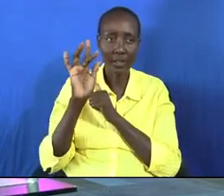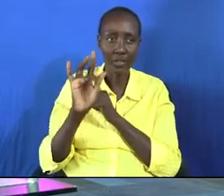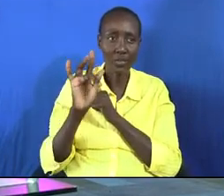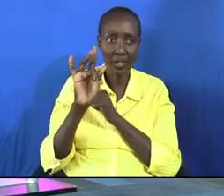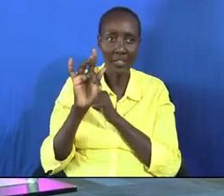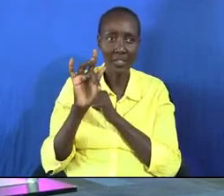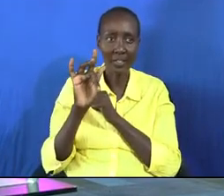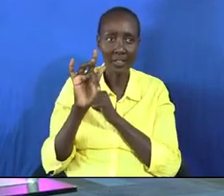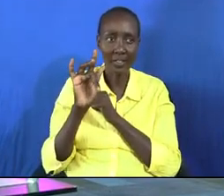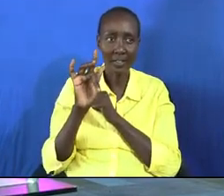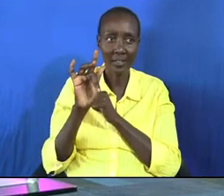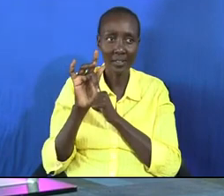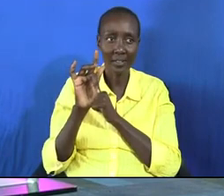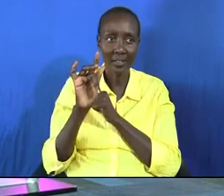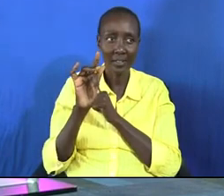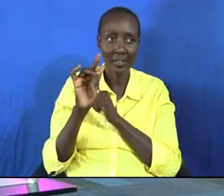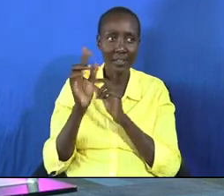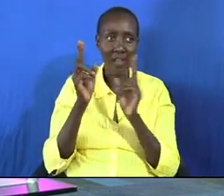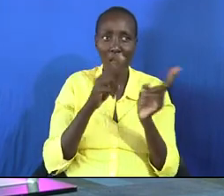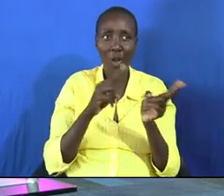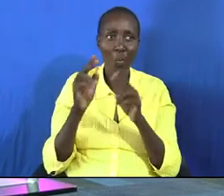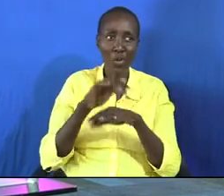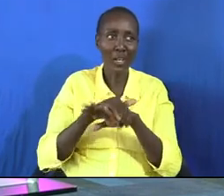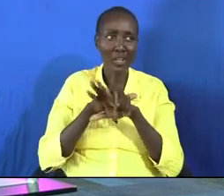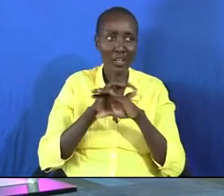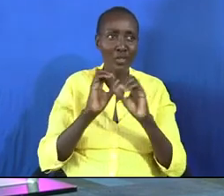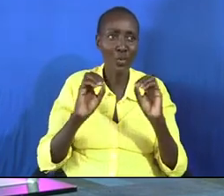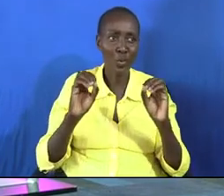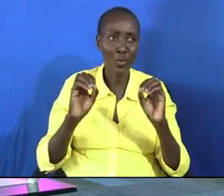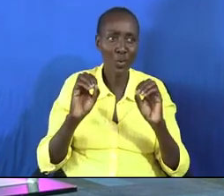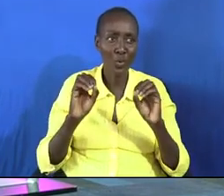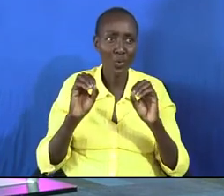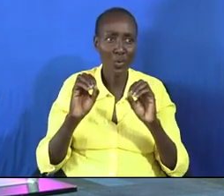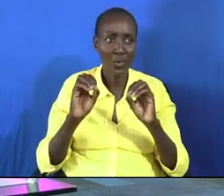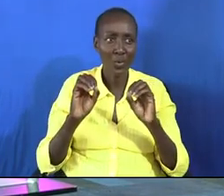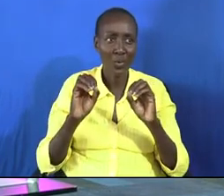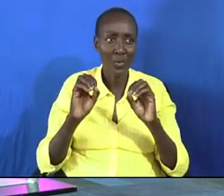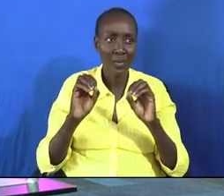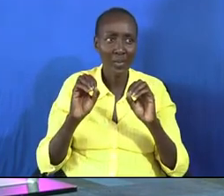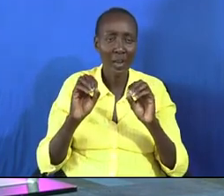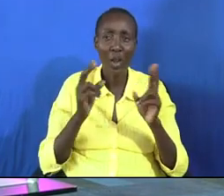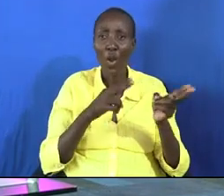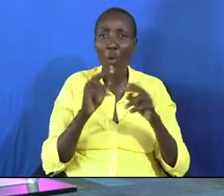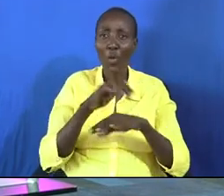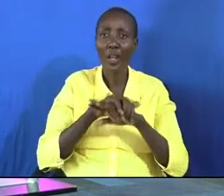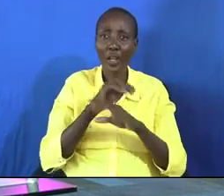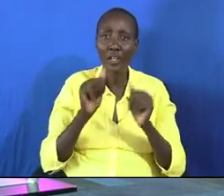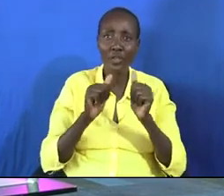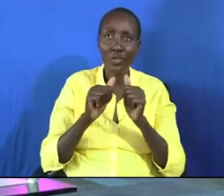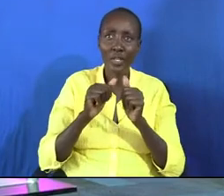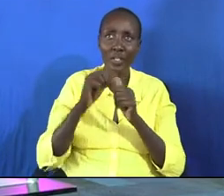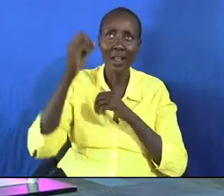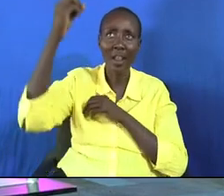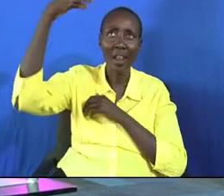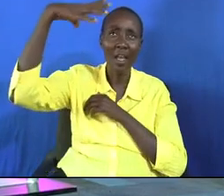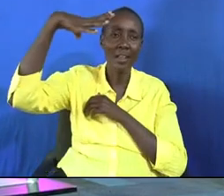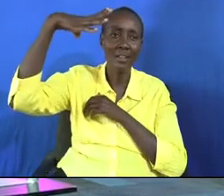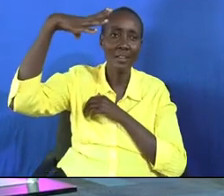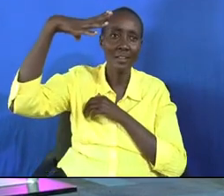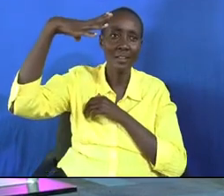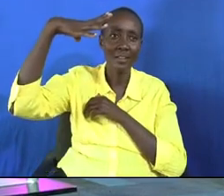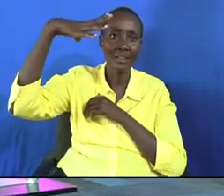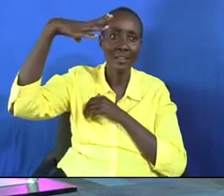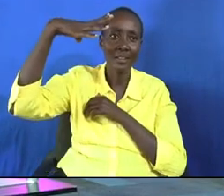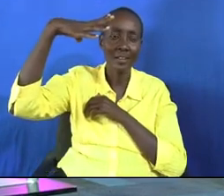That's American, that's not our normal English. Our normal English would be switch on the light. But I am